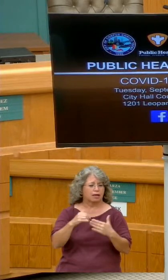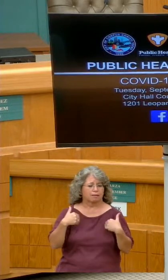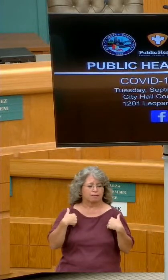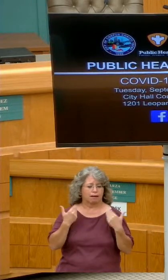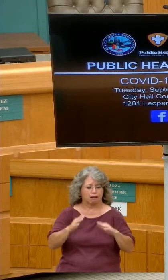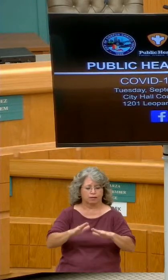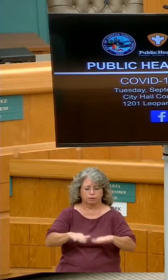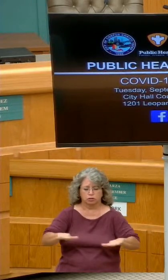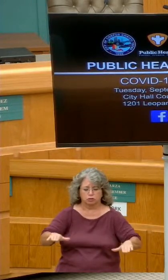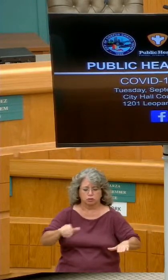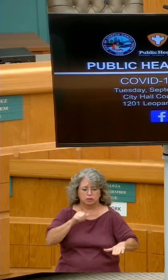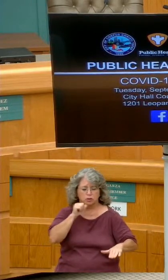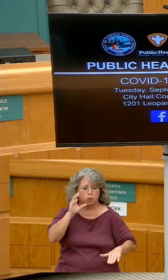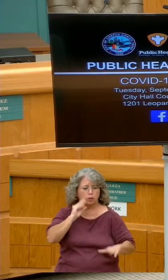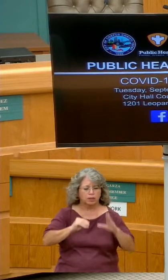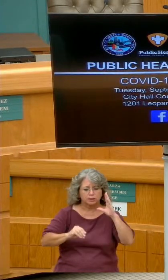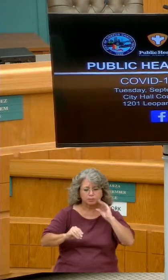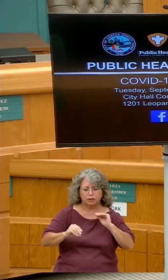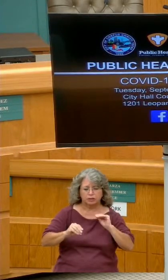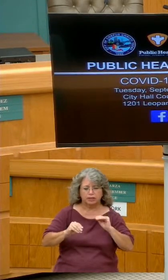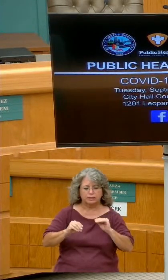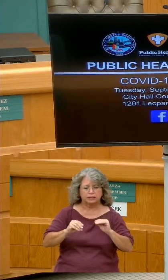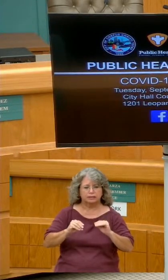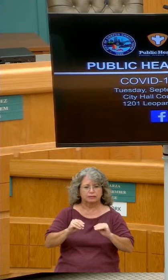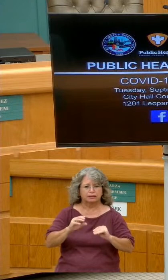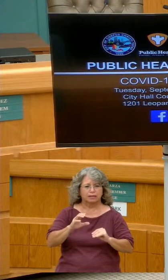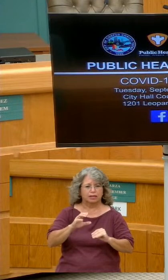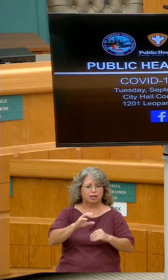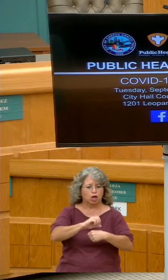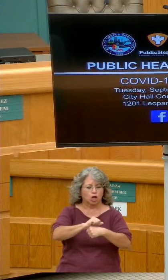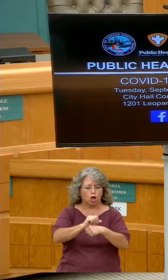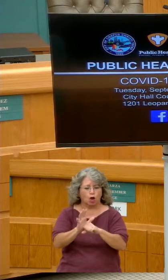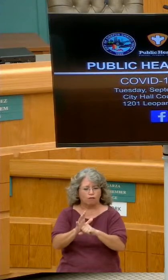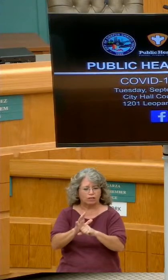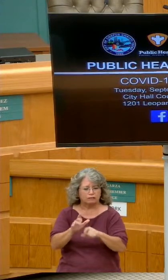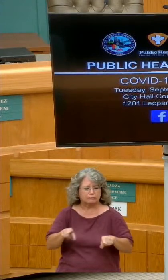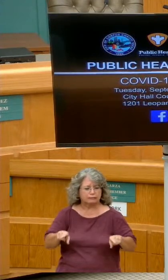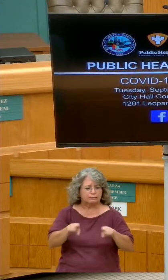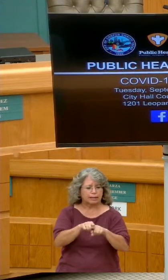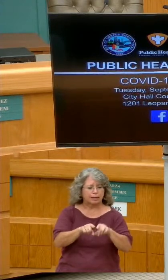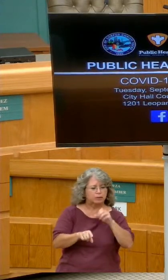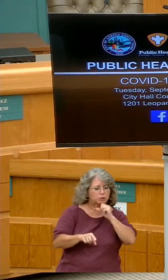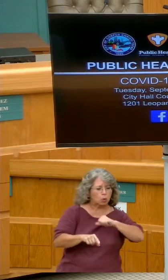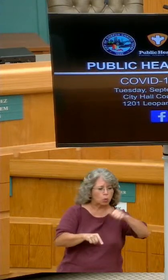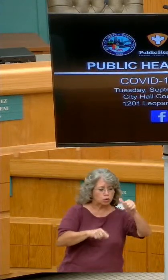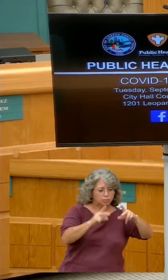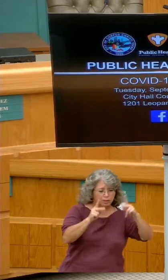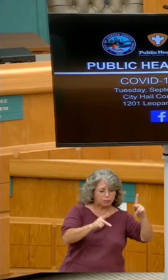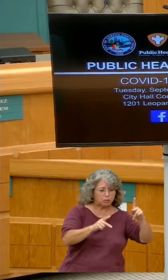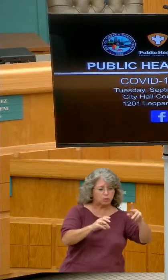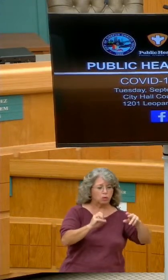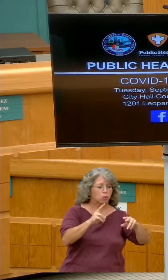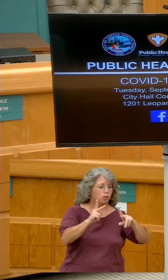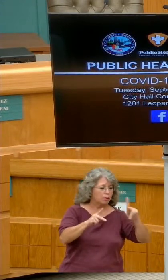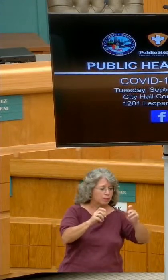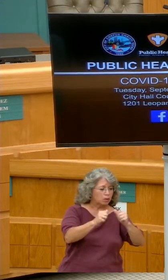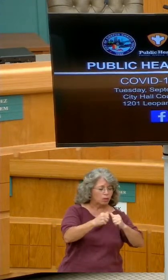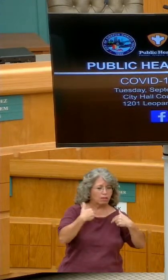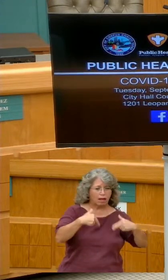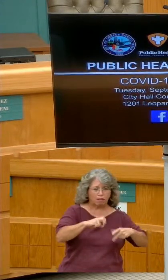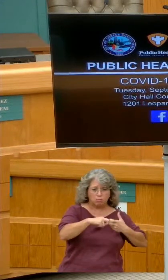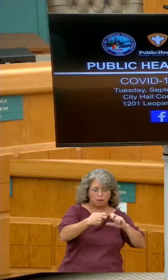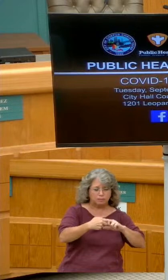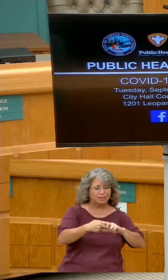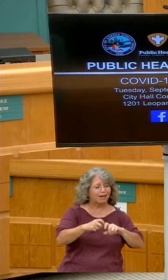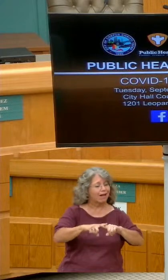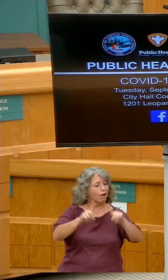from COVID-19 than older individuals or individuals with comorbidities. However, this virus is novel, which